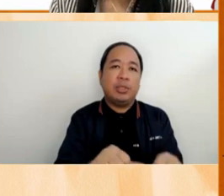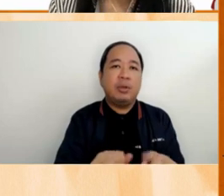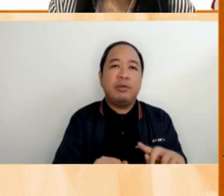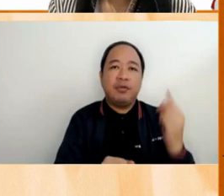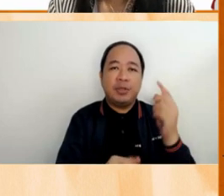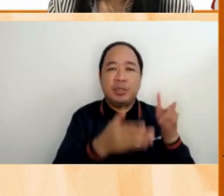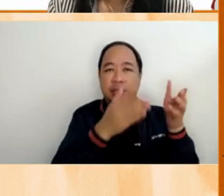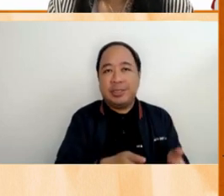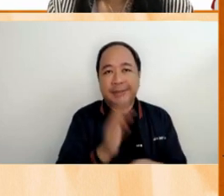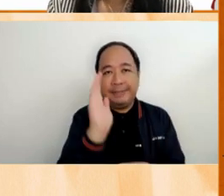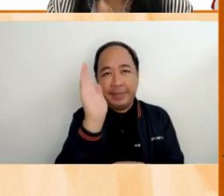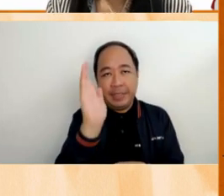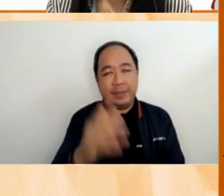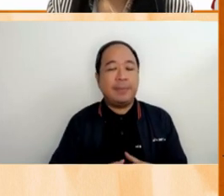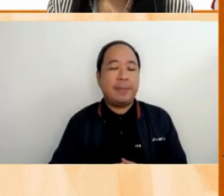speaker.